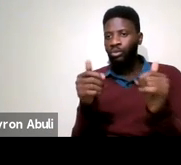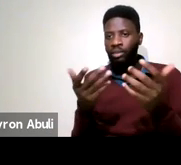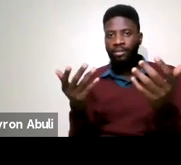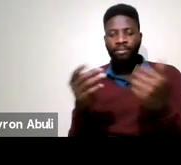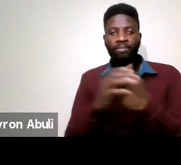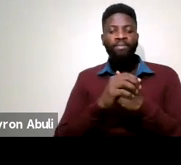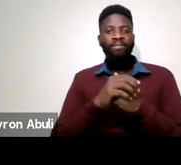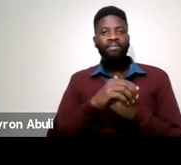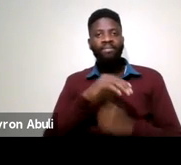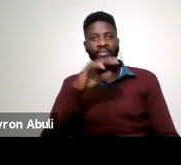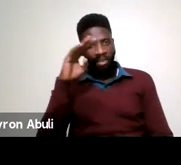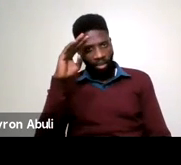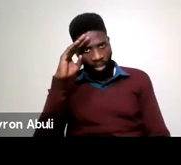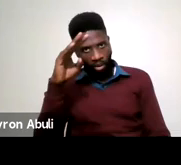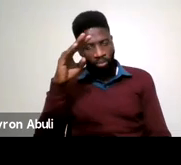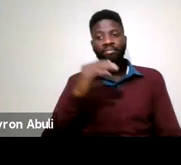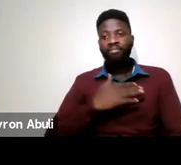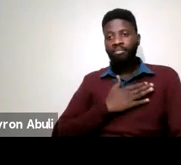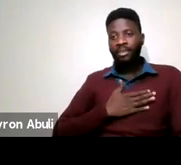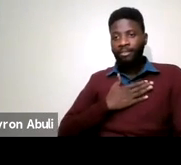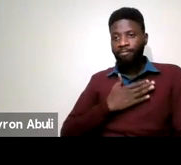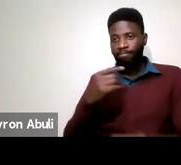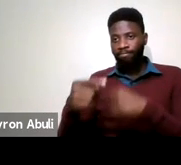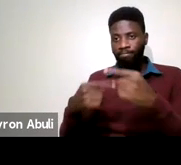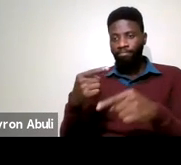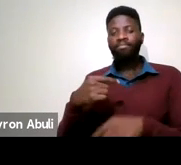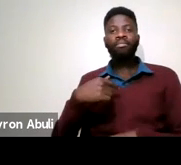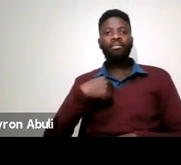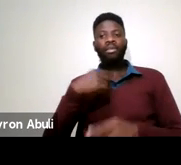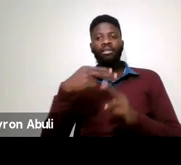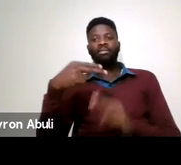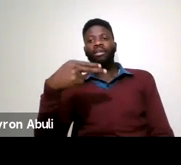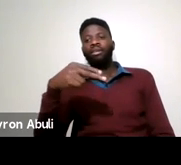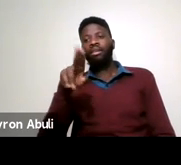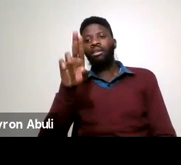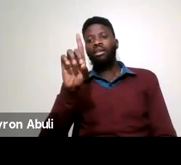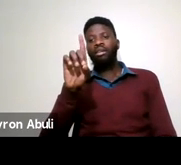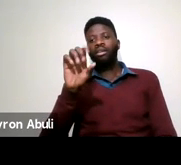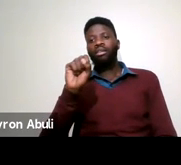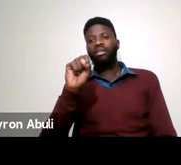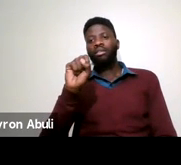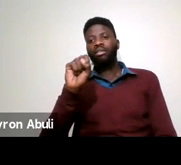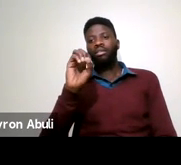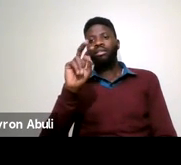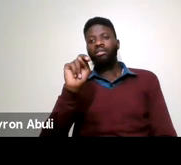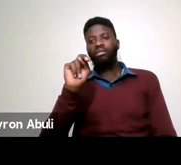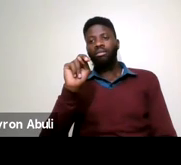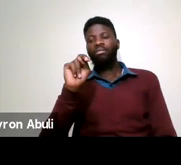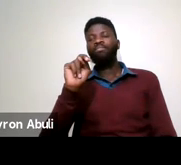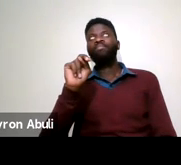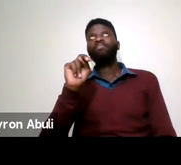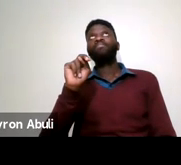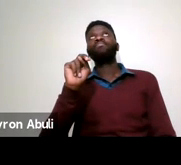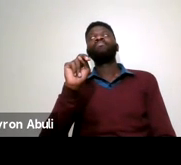Hello. Yes, please go ahead. I'm Hudson. Yes, Hudson. And